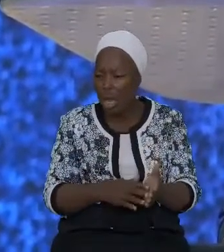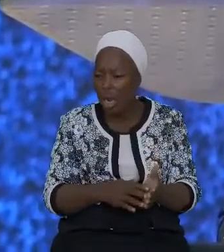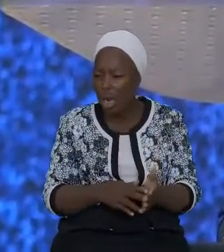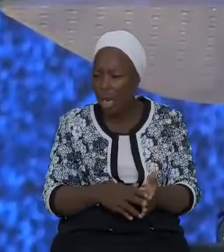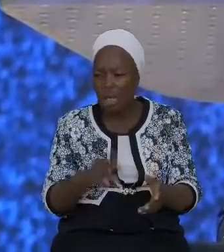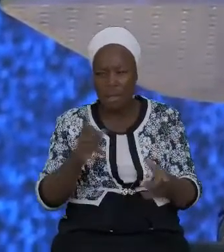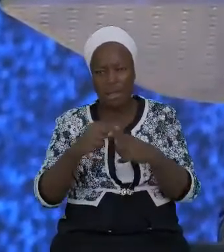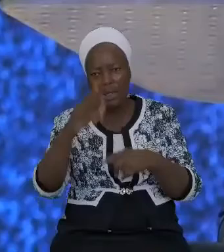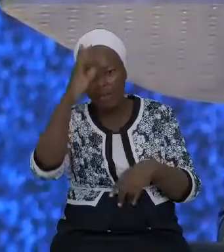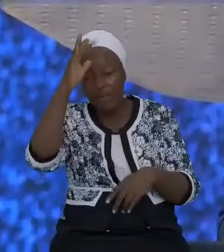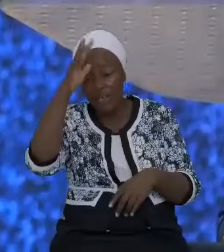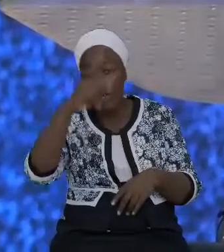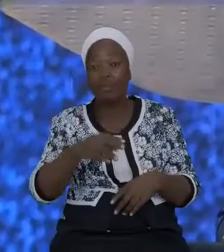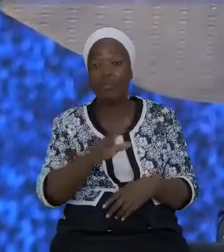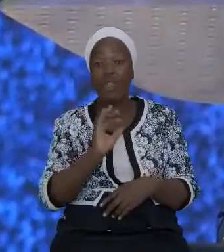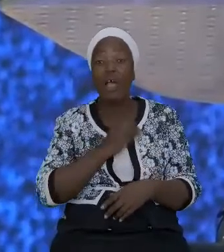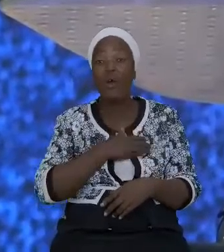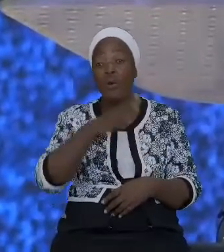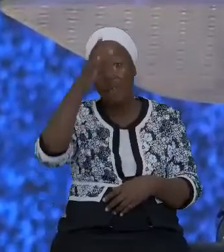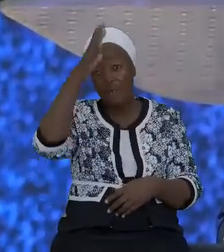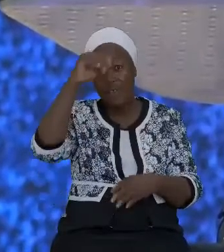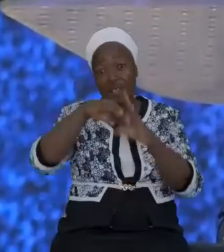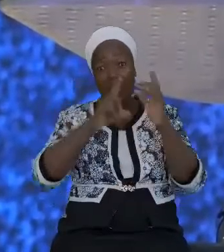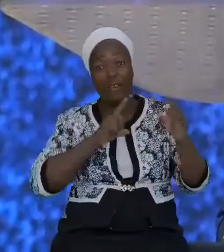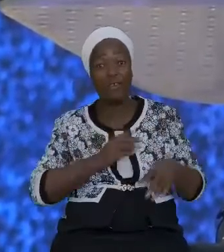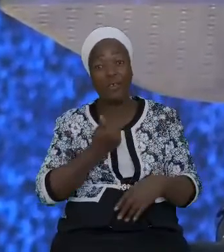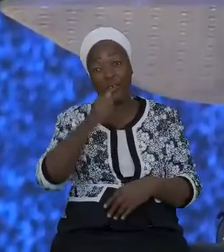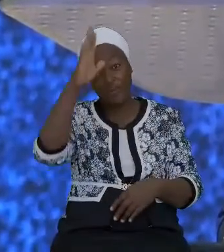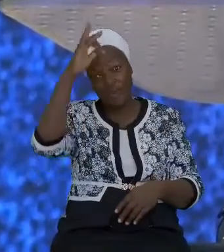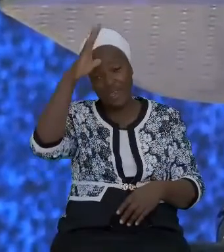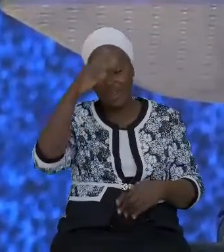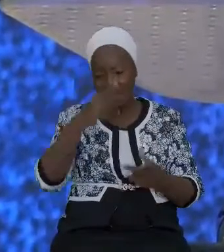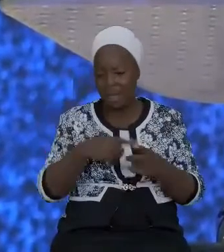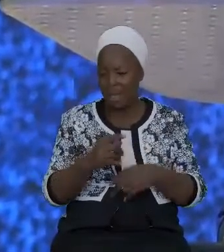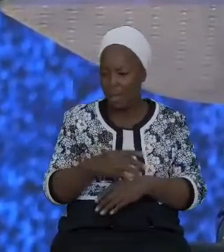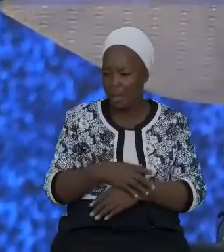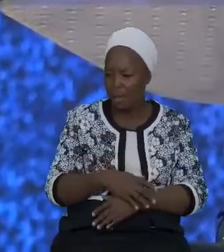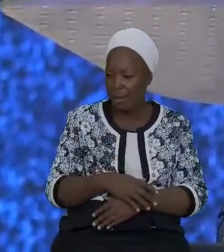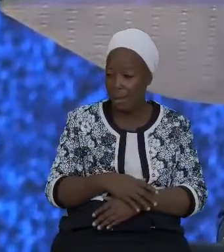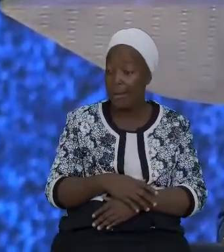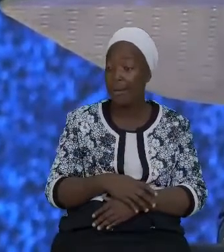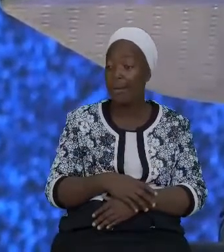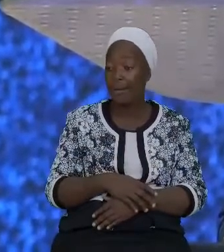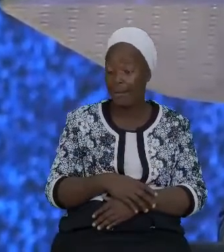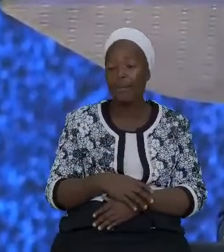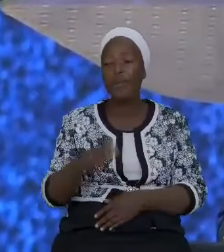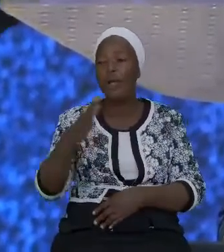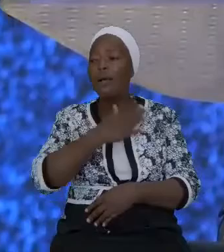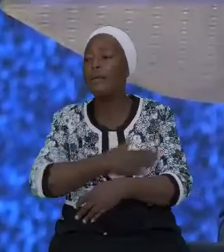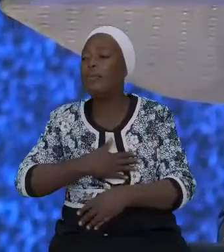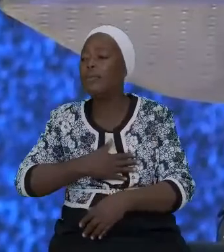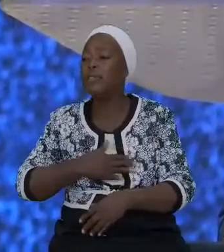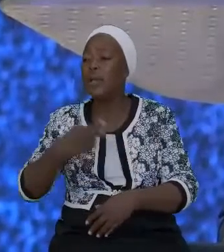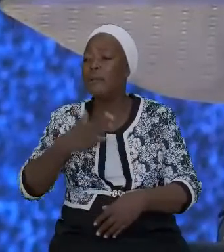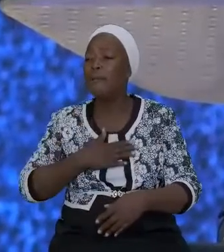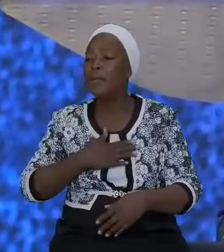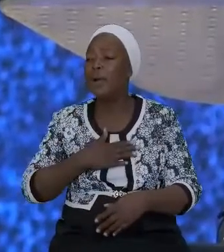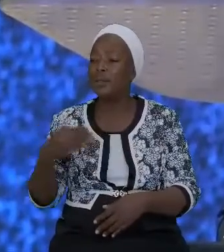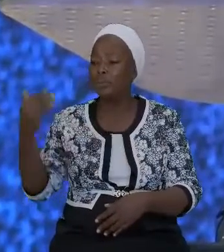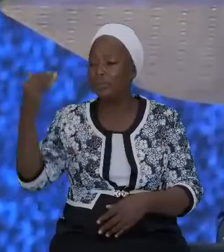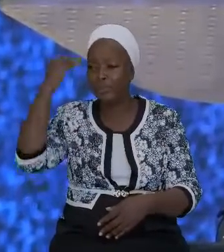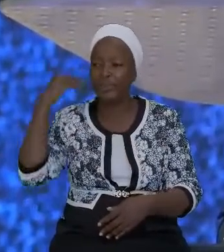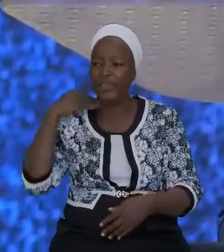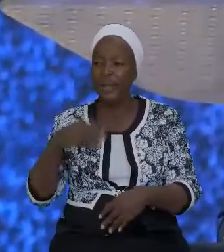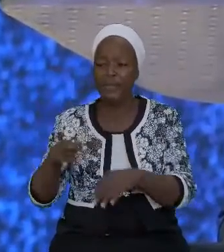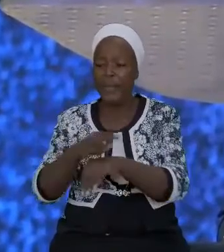disciplinarian. He said, headmaster, can you do me a favor? He said, yes. Get all the